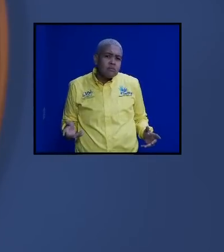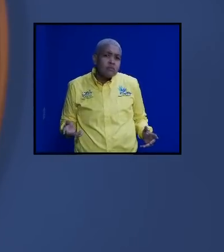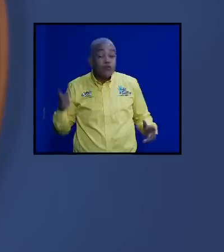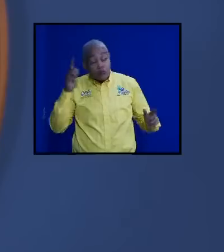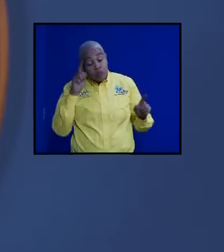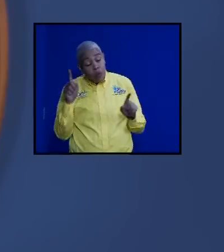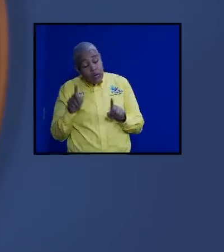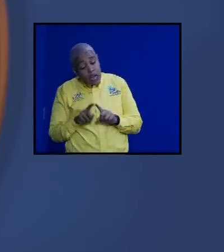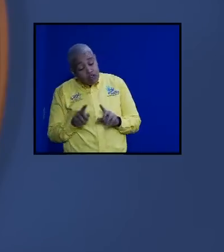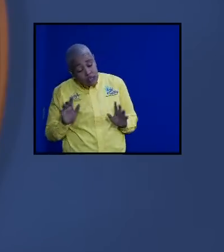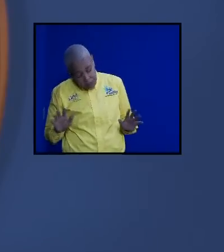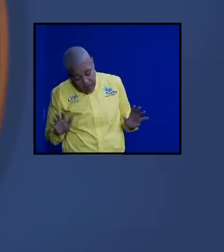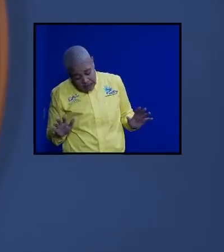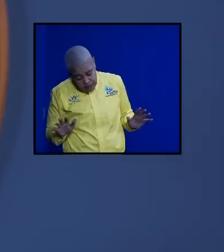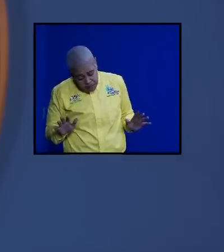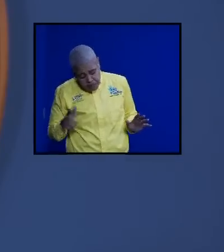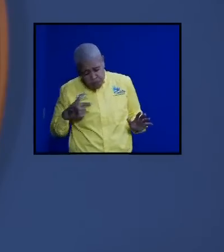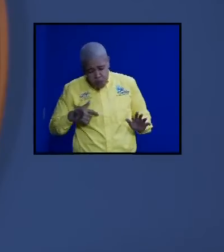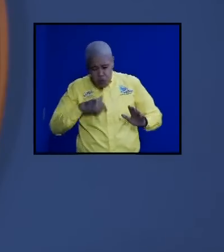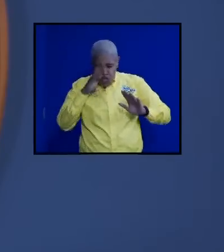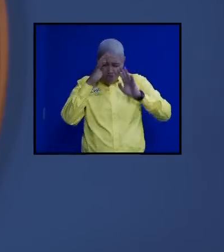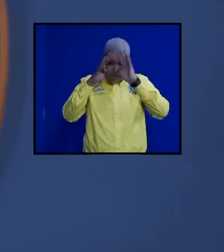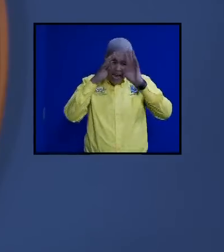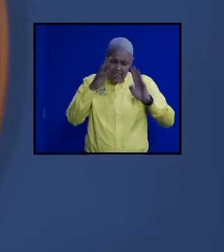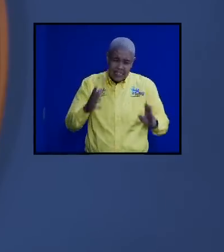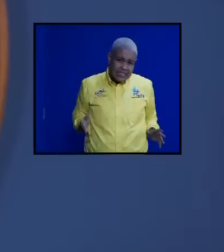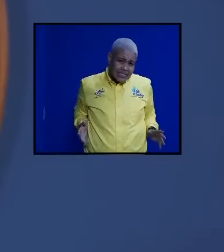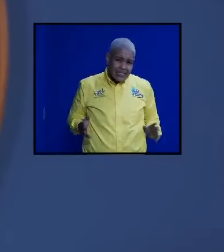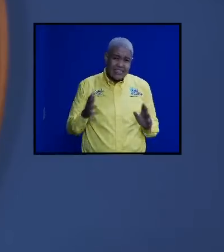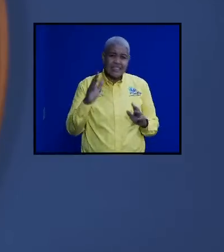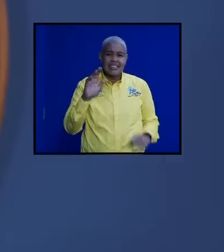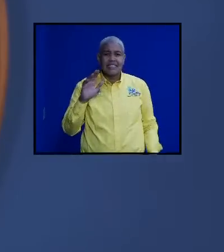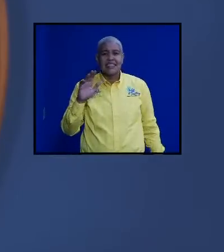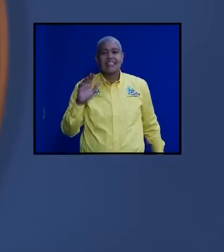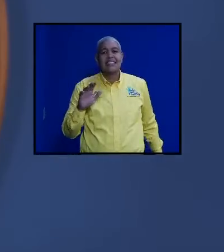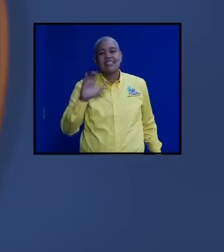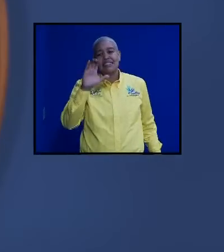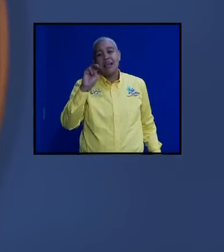agreement, we created CMOC.